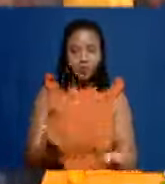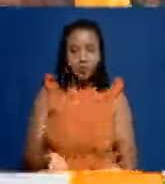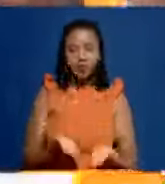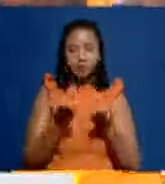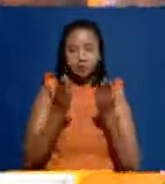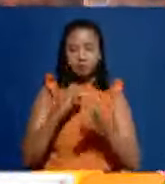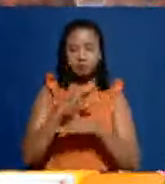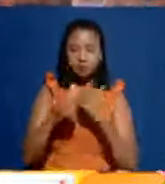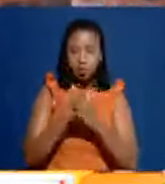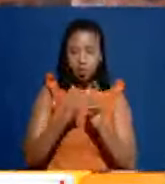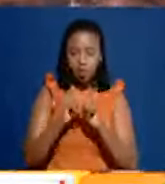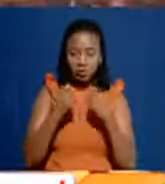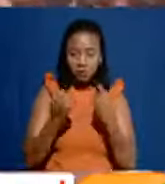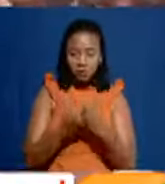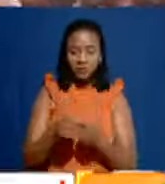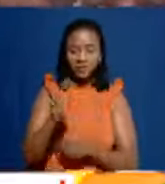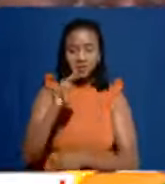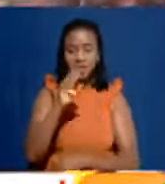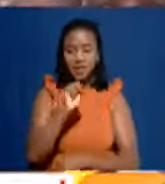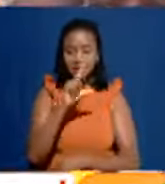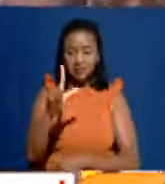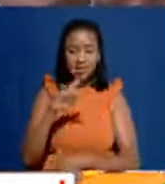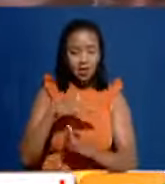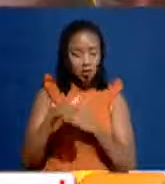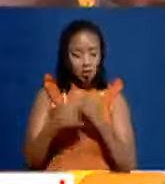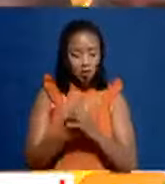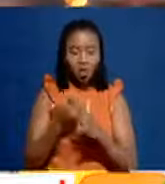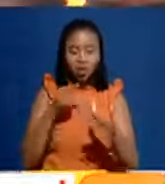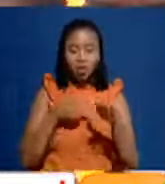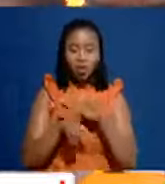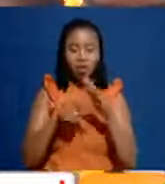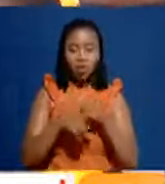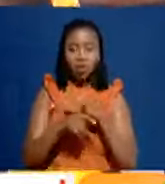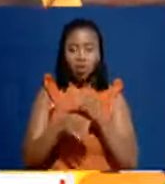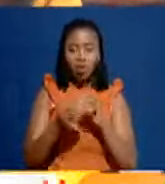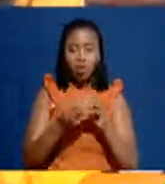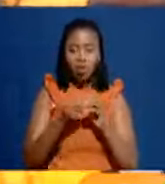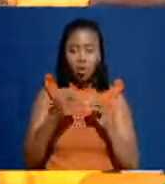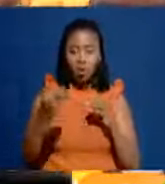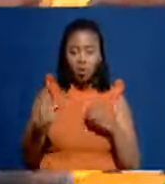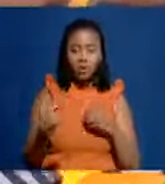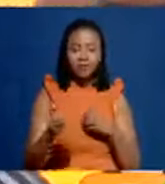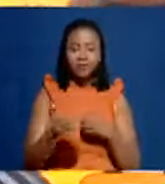NSL Premier League, most of the teams wanapiga long balls, so what they are doing, they want to play long balls